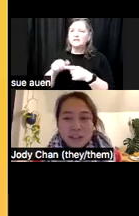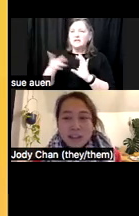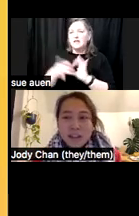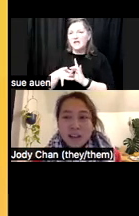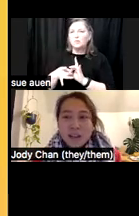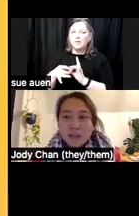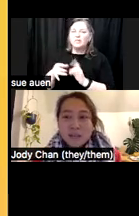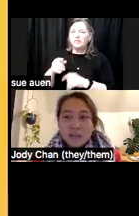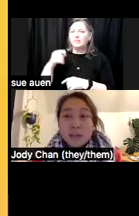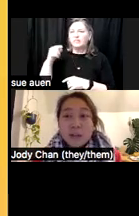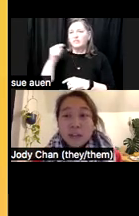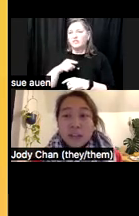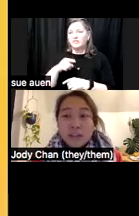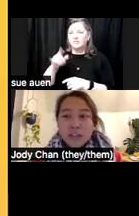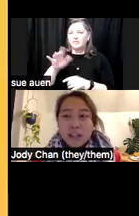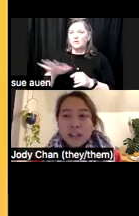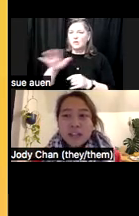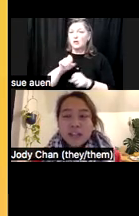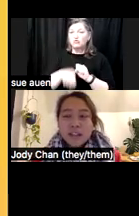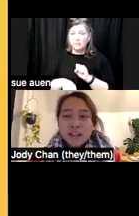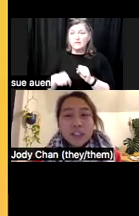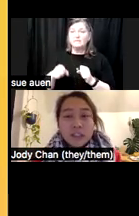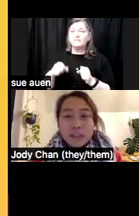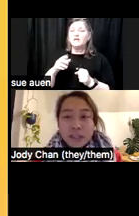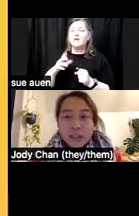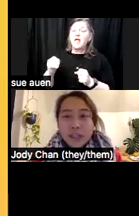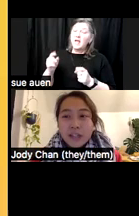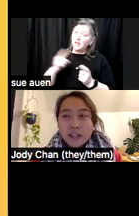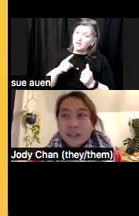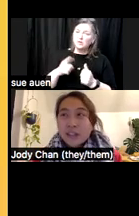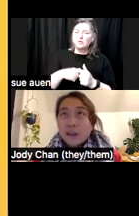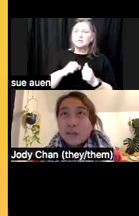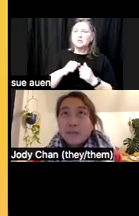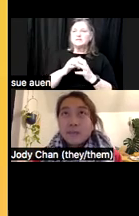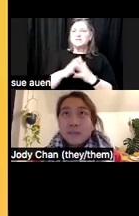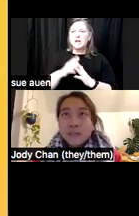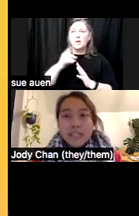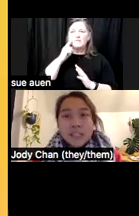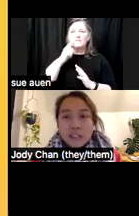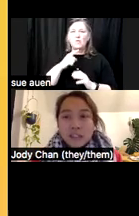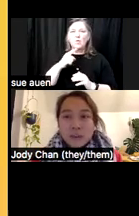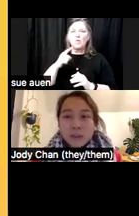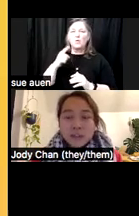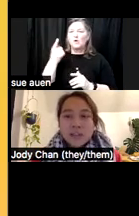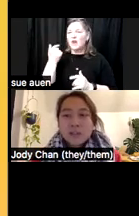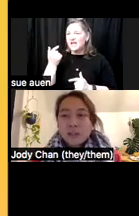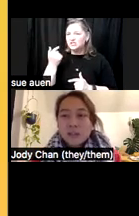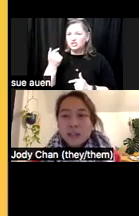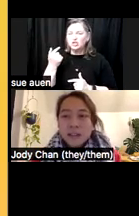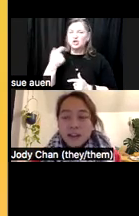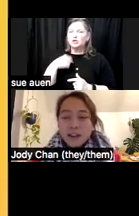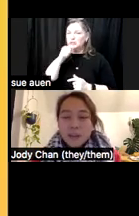with surrounding grief. And originally, we had created this last year to hold us